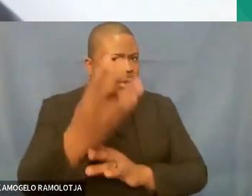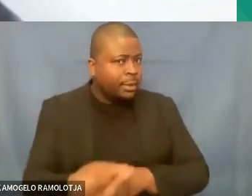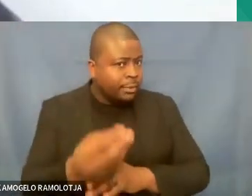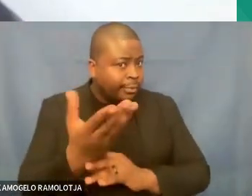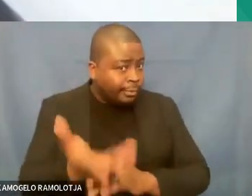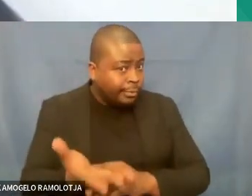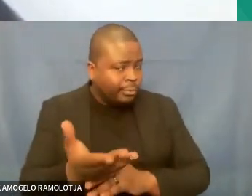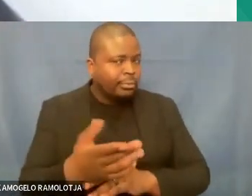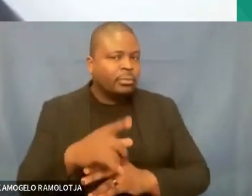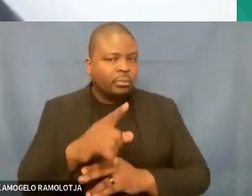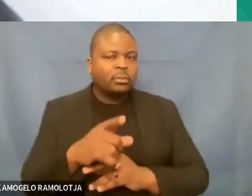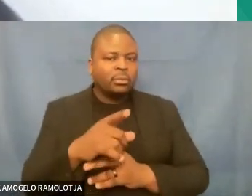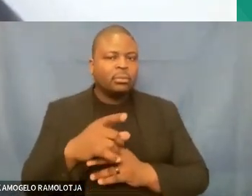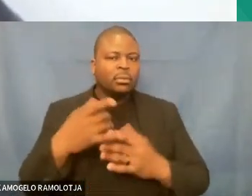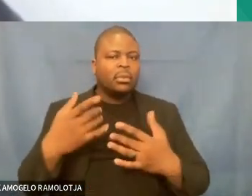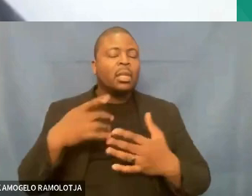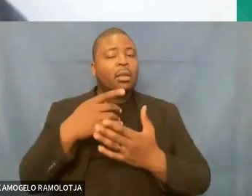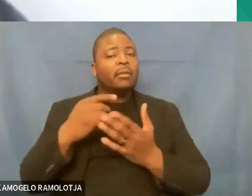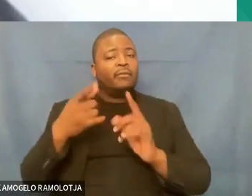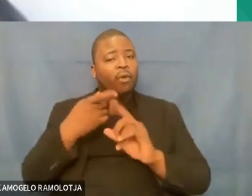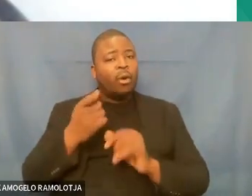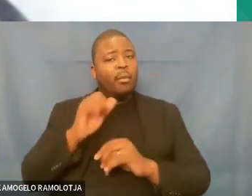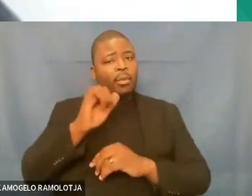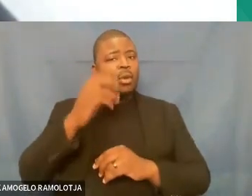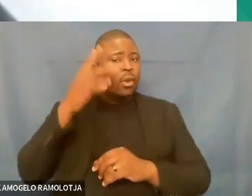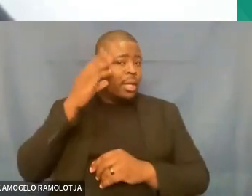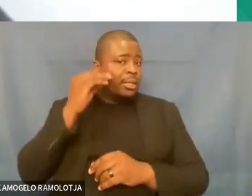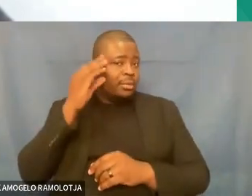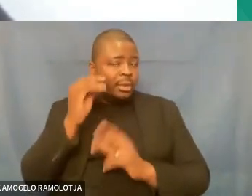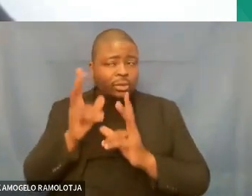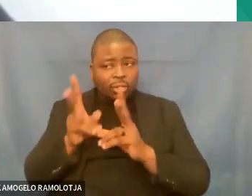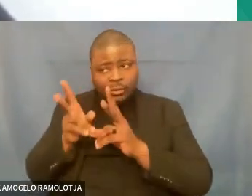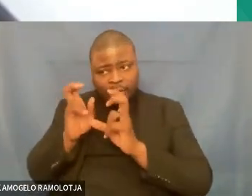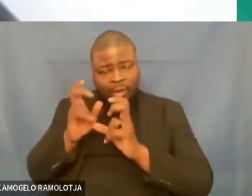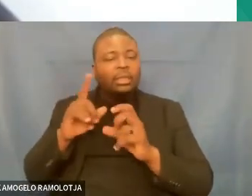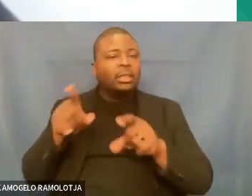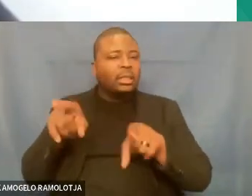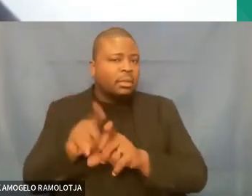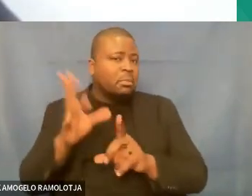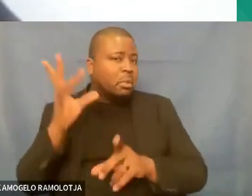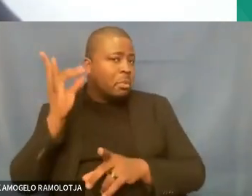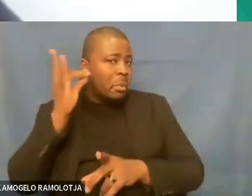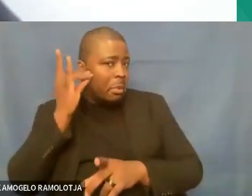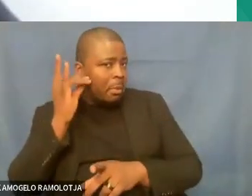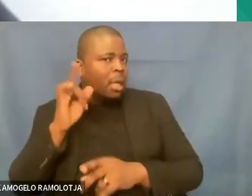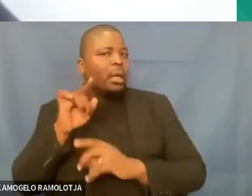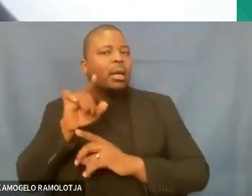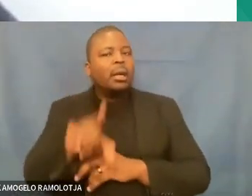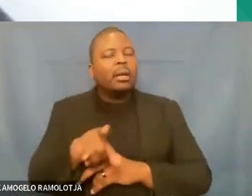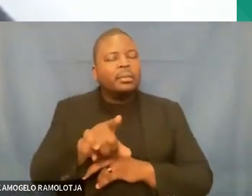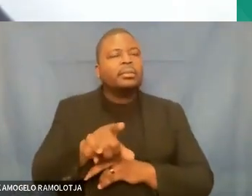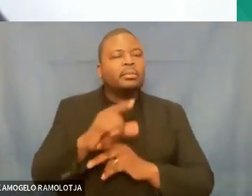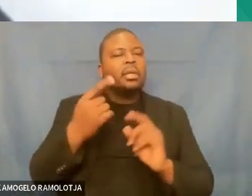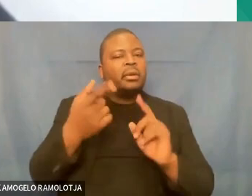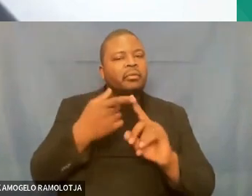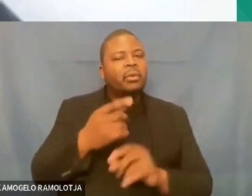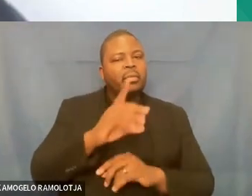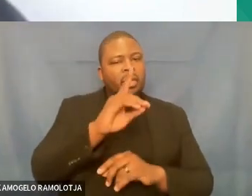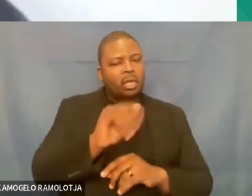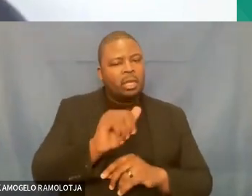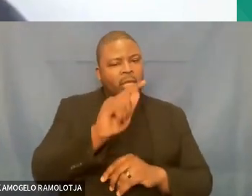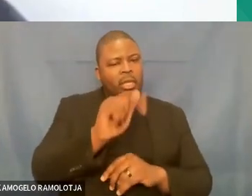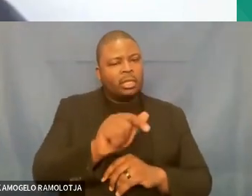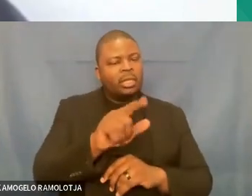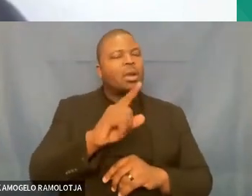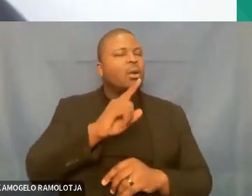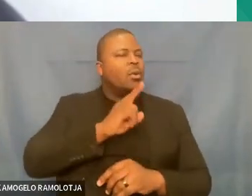seeing or hearing from lived experience, especially with community-led monitoring data that has been provided. Why do you